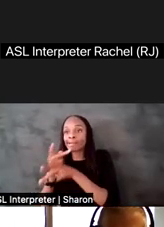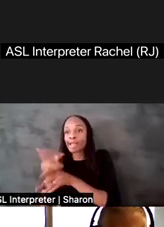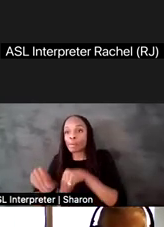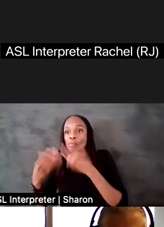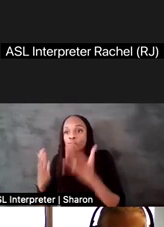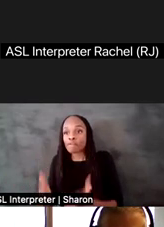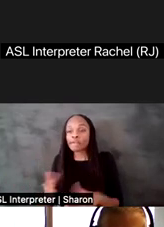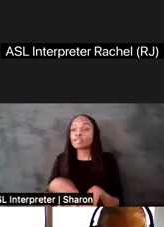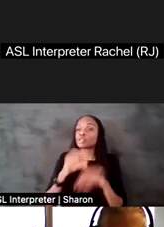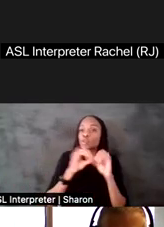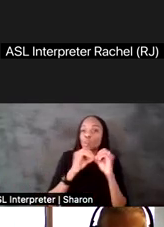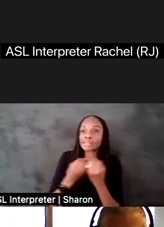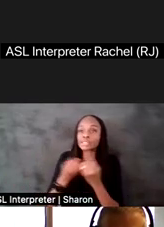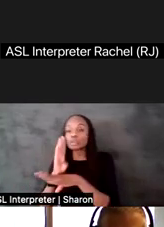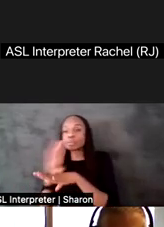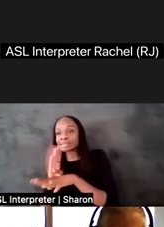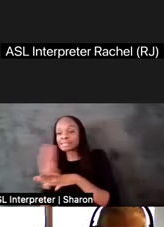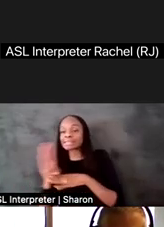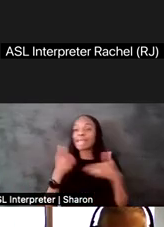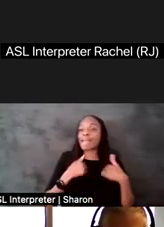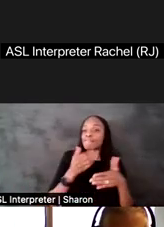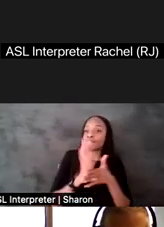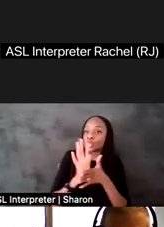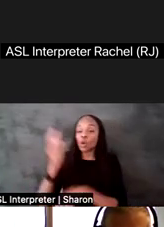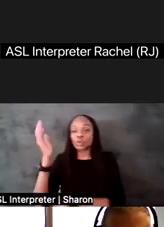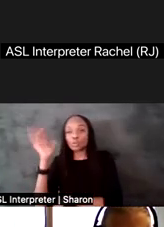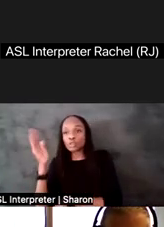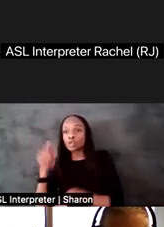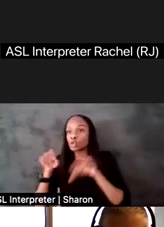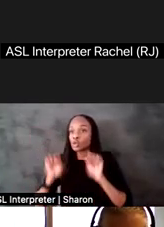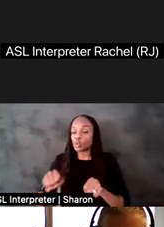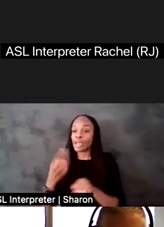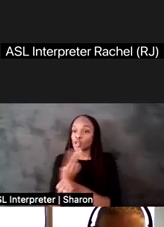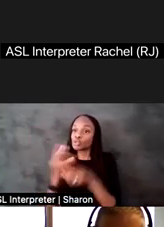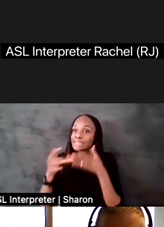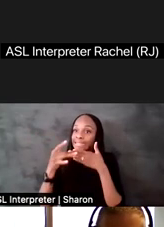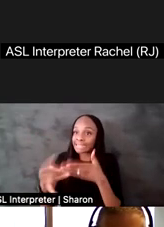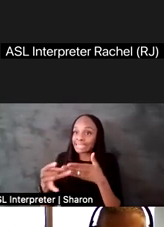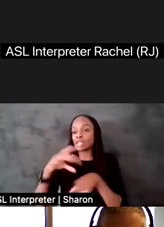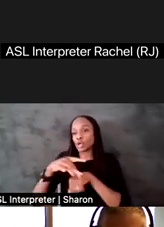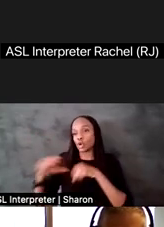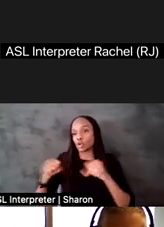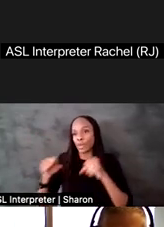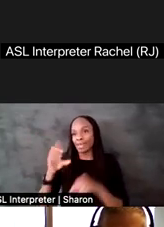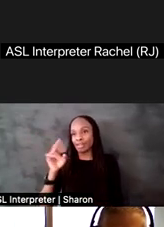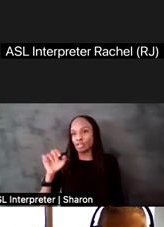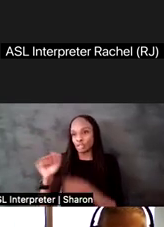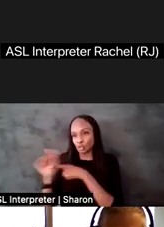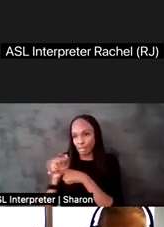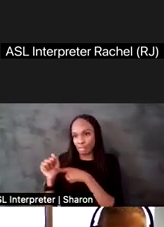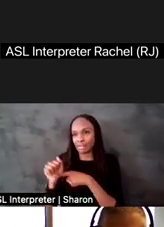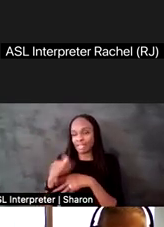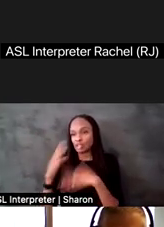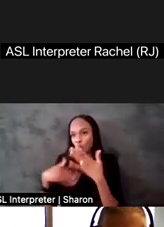the videos, as well as presentations you can use to lead an earthquake drill are all available there.